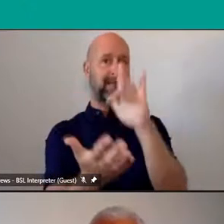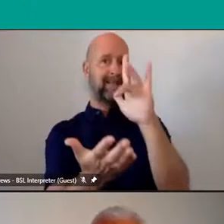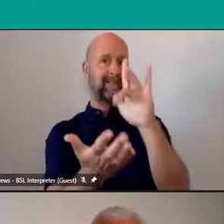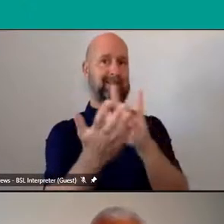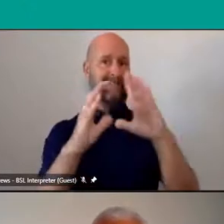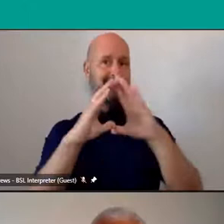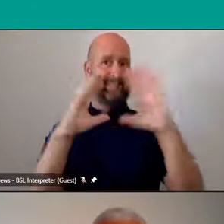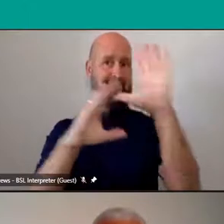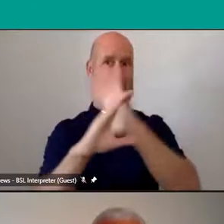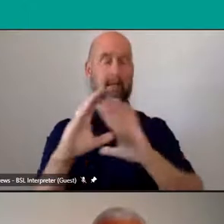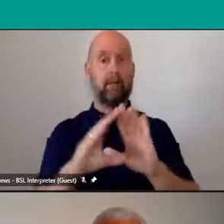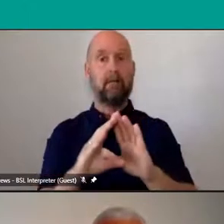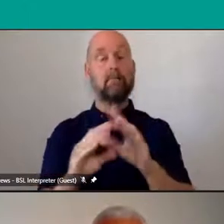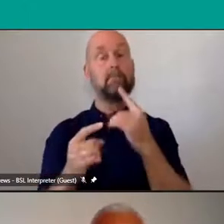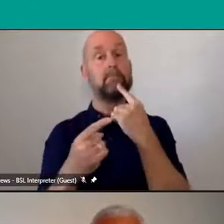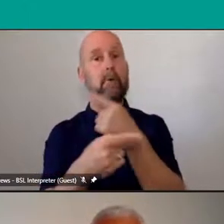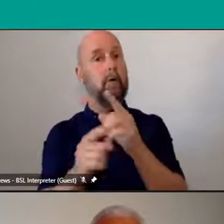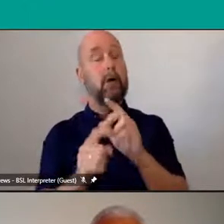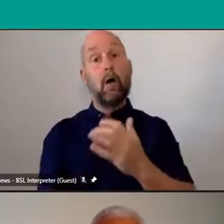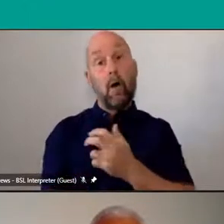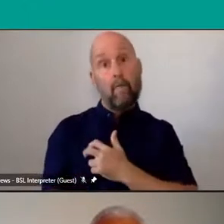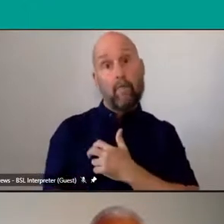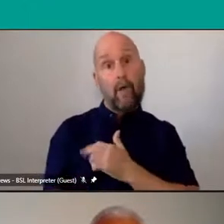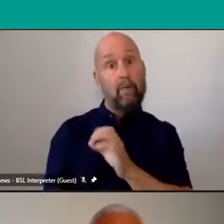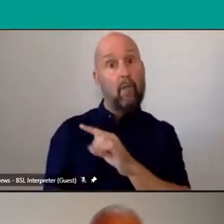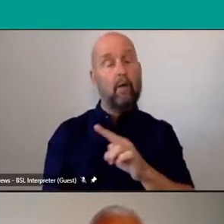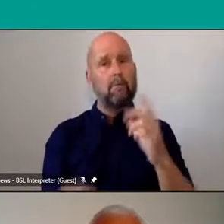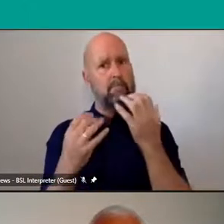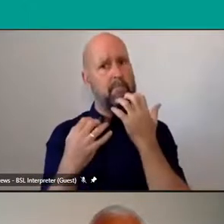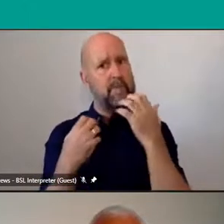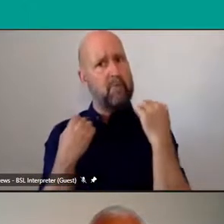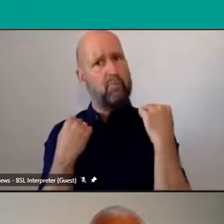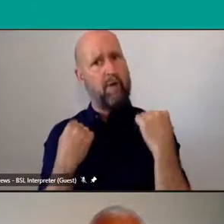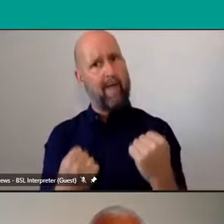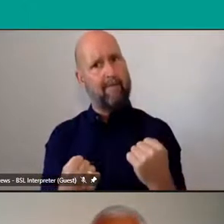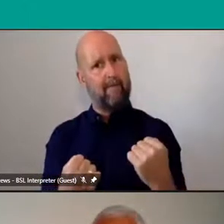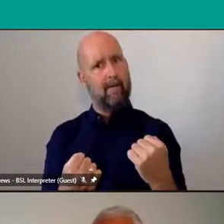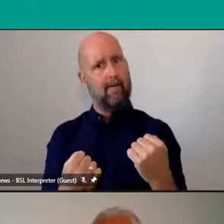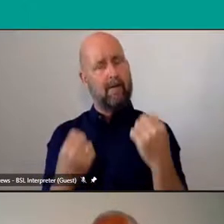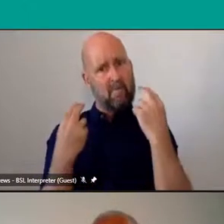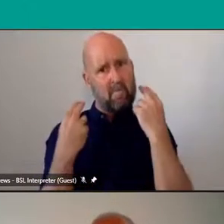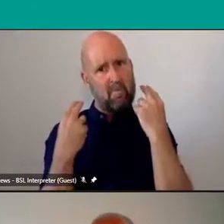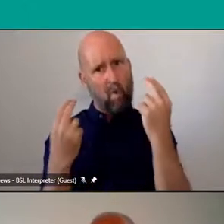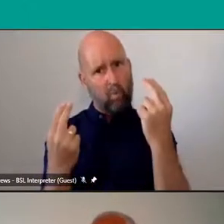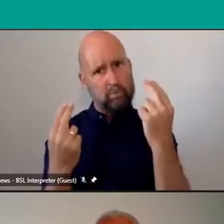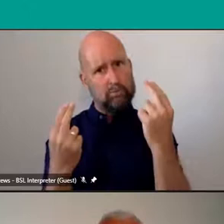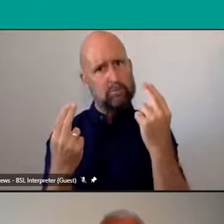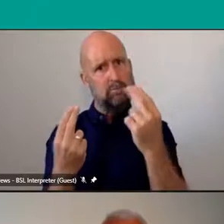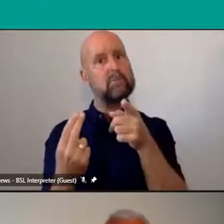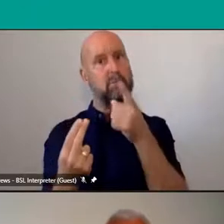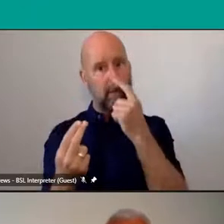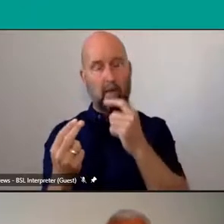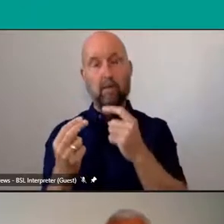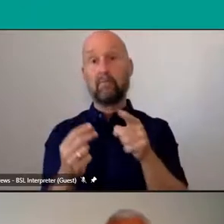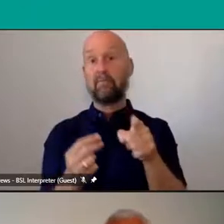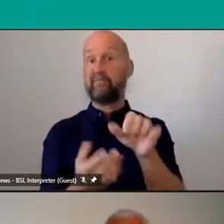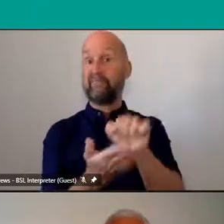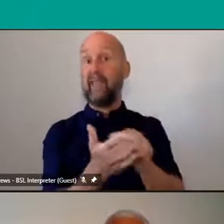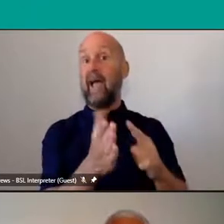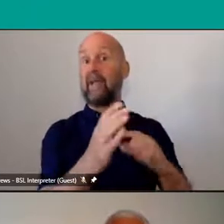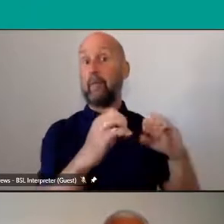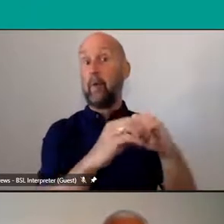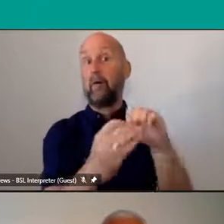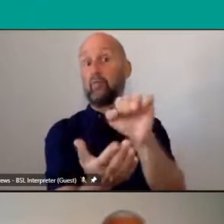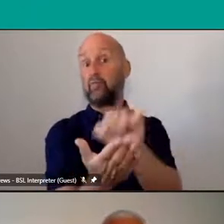Don't be afraid. Be bold. Be brave. And he's right.